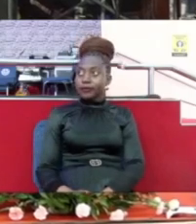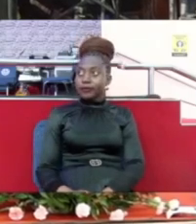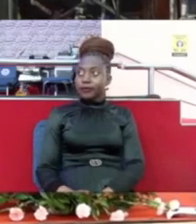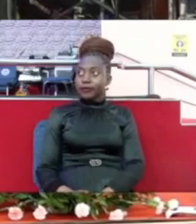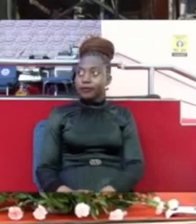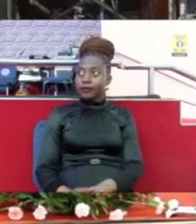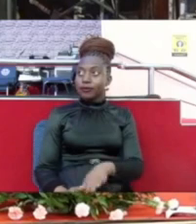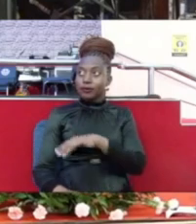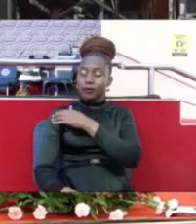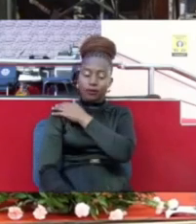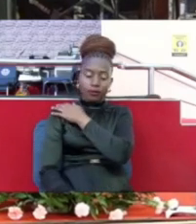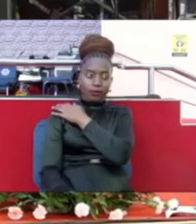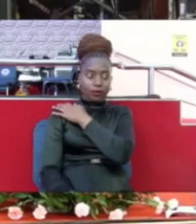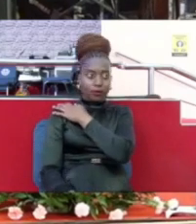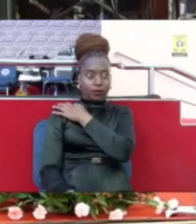Give me a second.